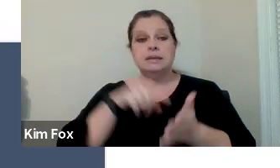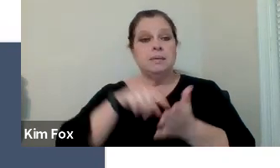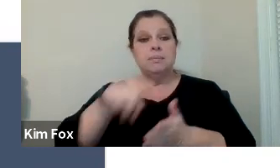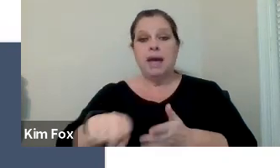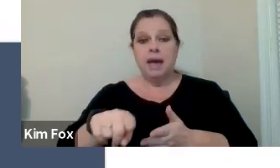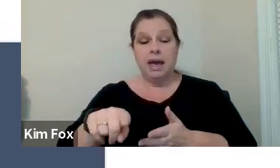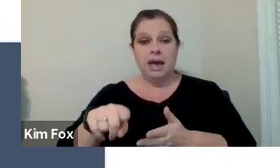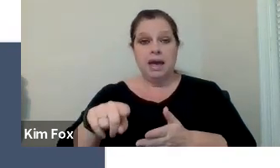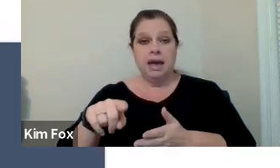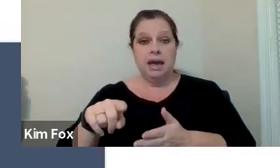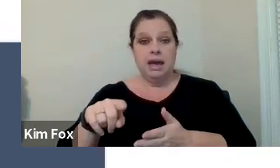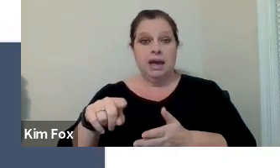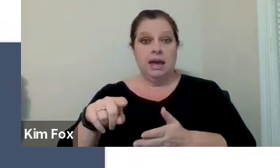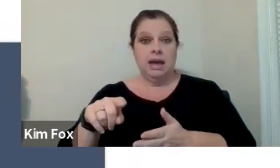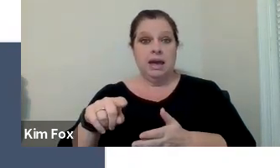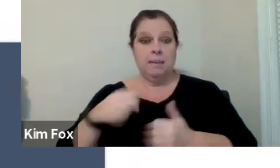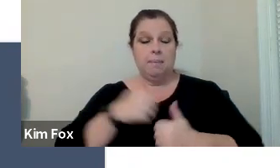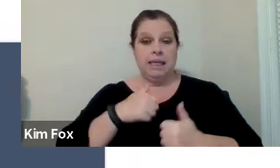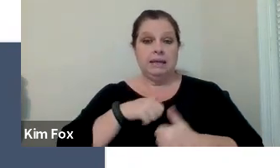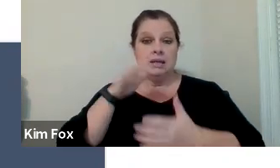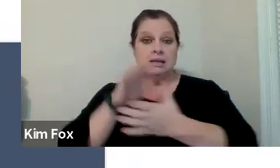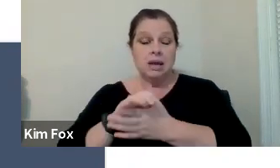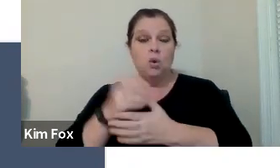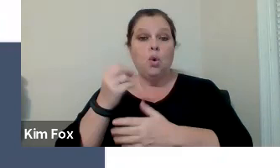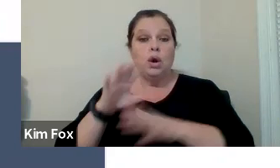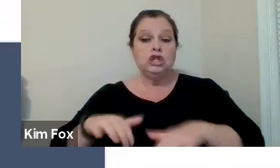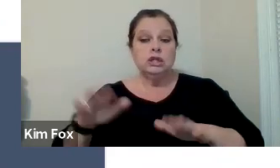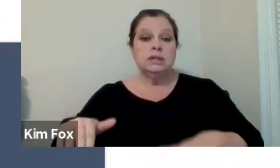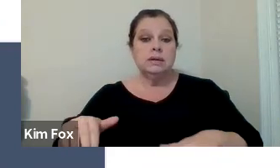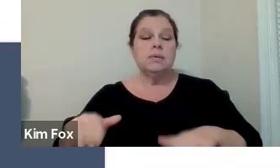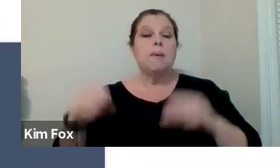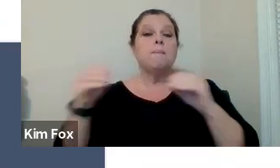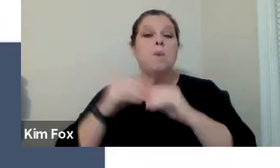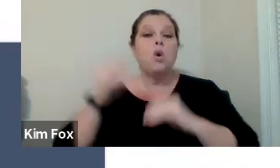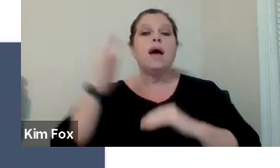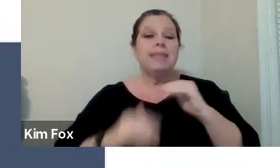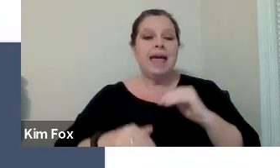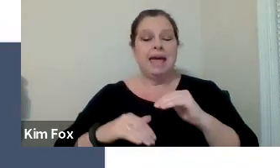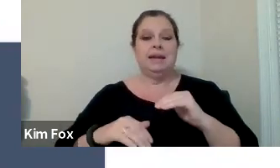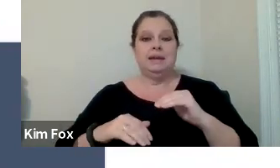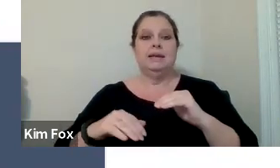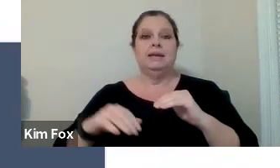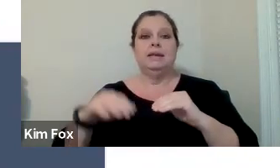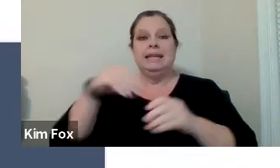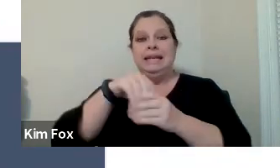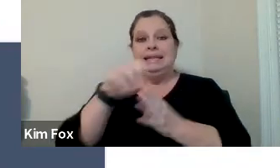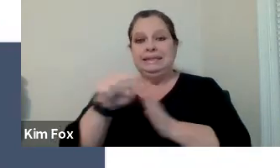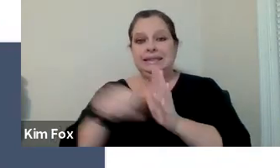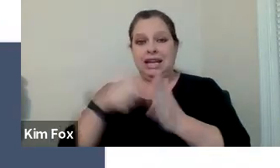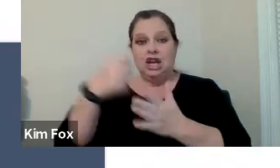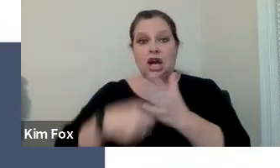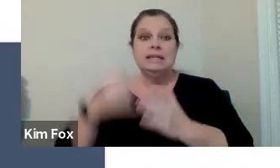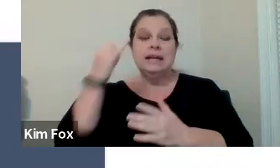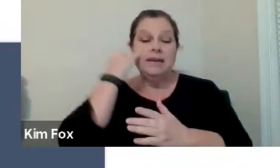spouses or dependent children more than the in-state tuition rate, so long as the service member is on active duty for more than 30